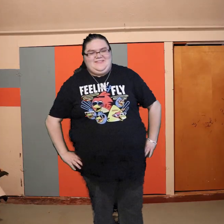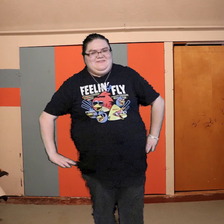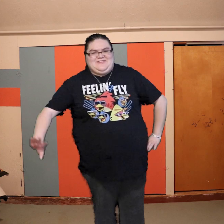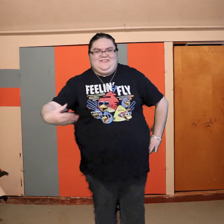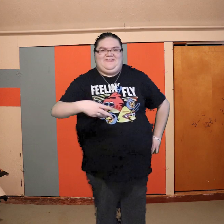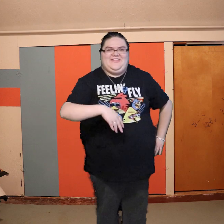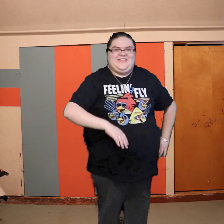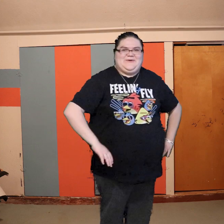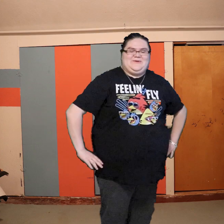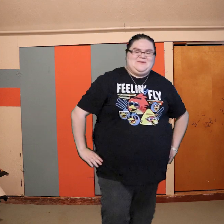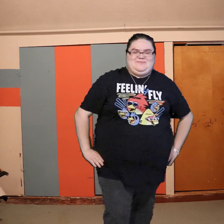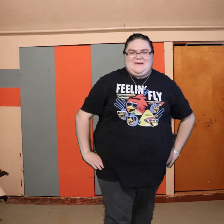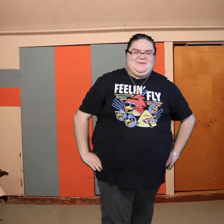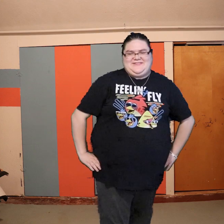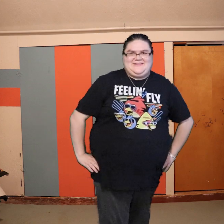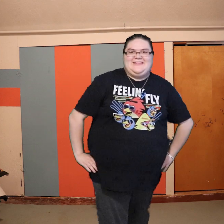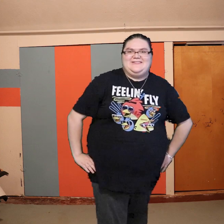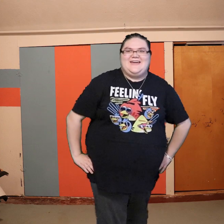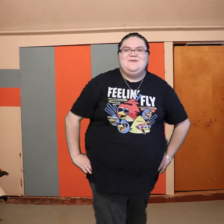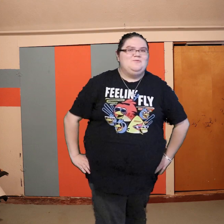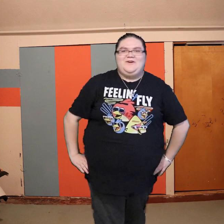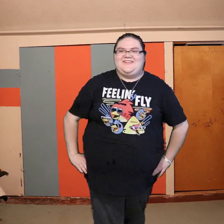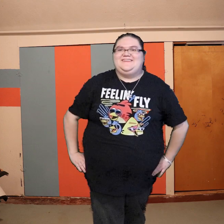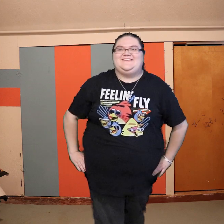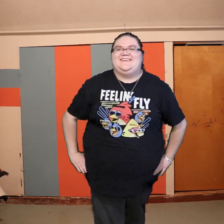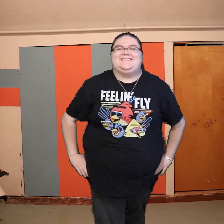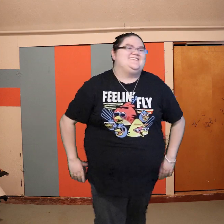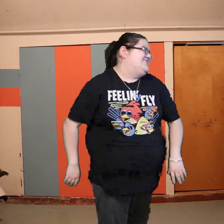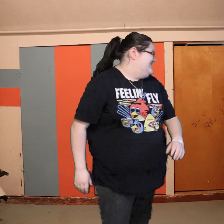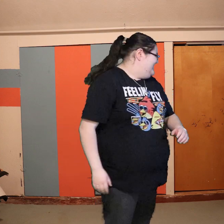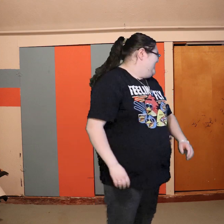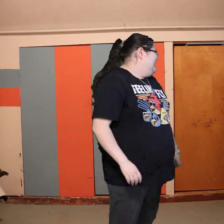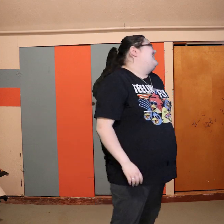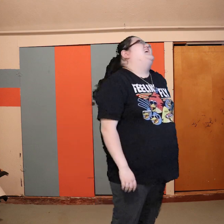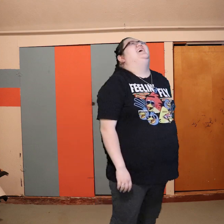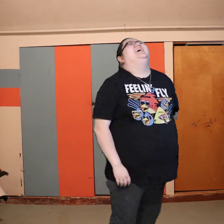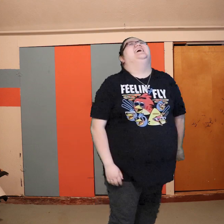Well, that was a fun little rock, paper, scissors game, wasn't it?